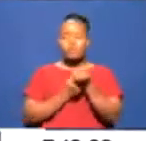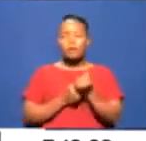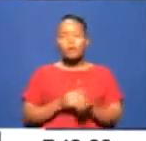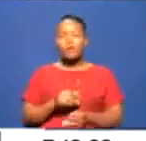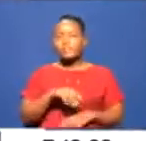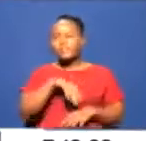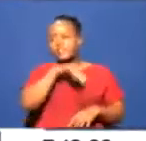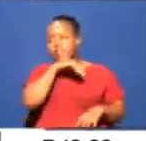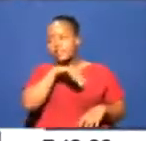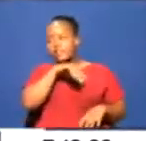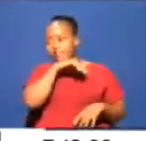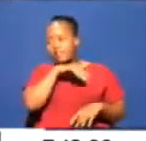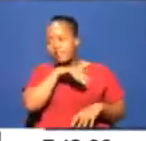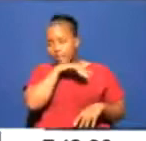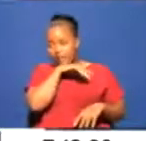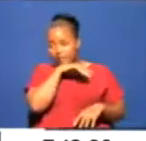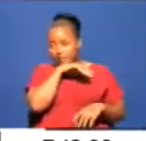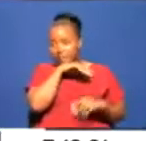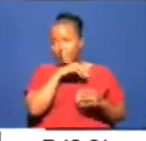Odinga.